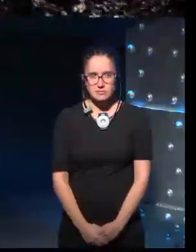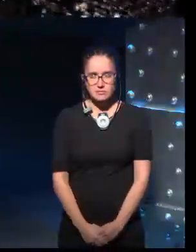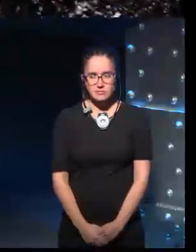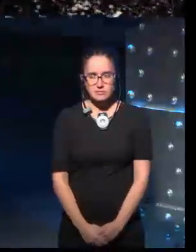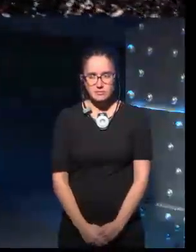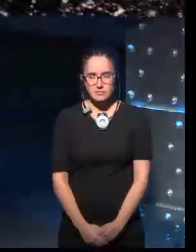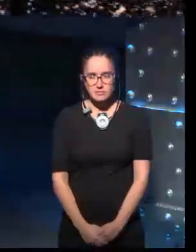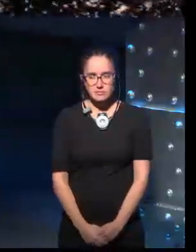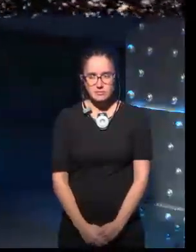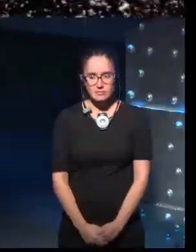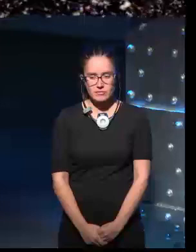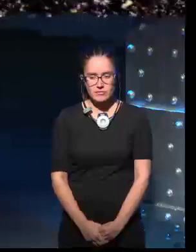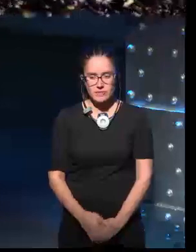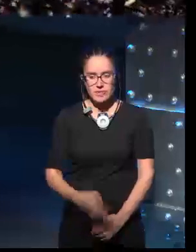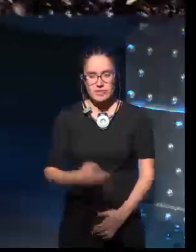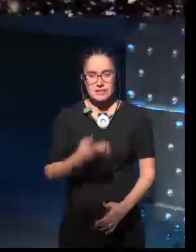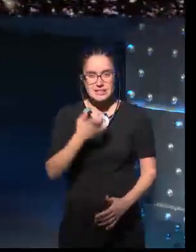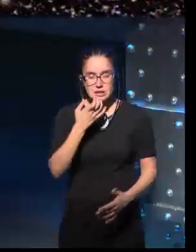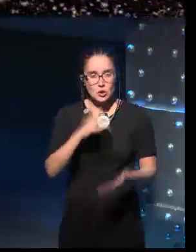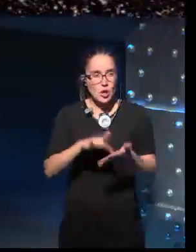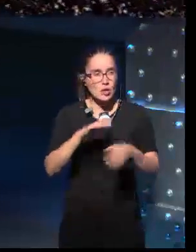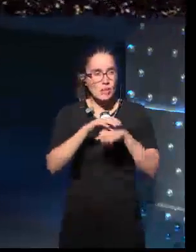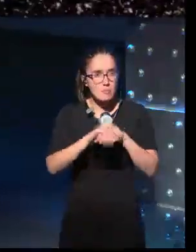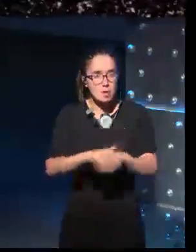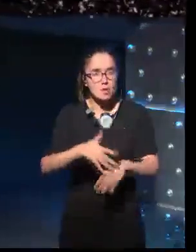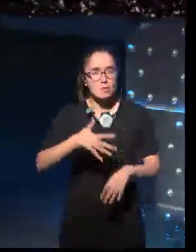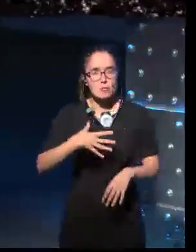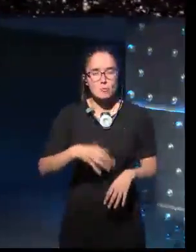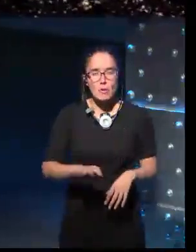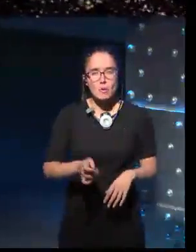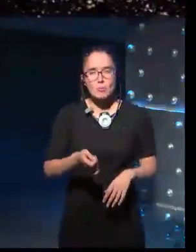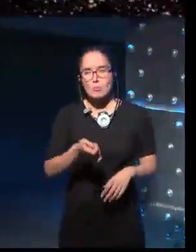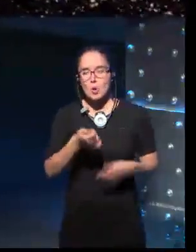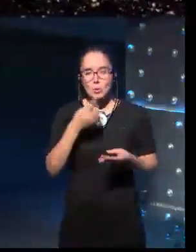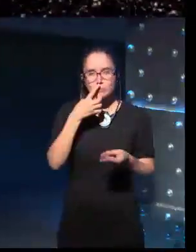If you have a friend that you think is a bit too pretentious, just show him or her this film.